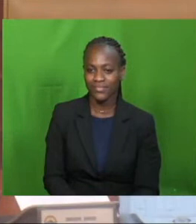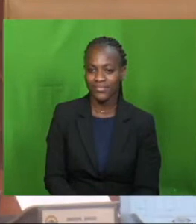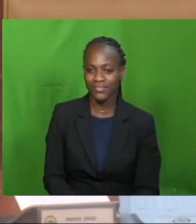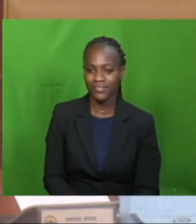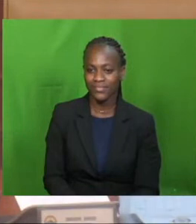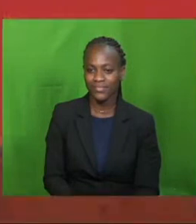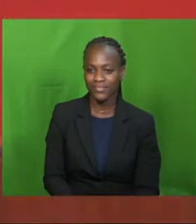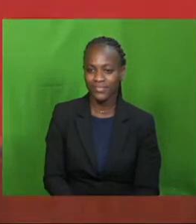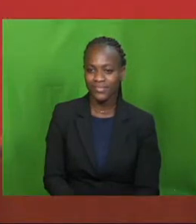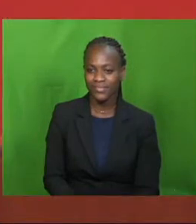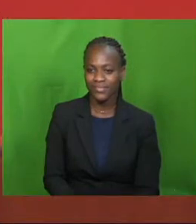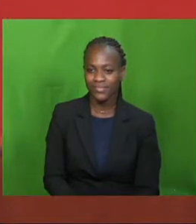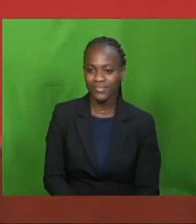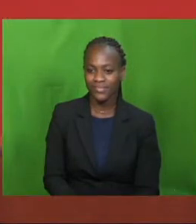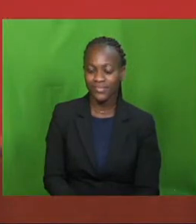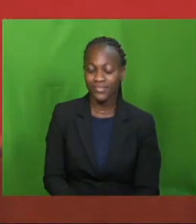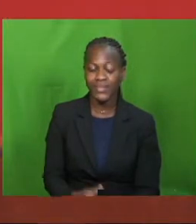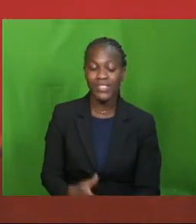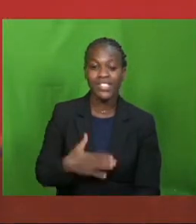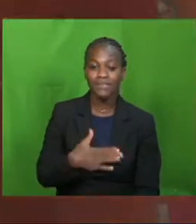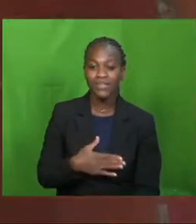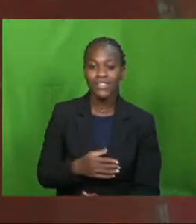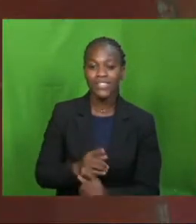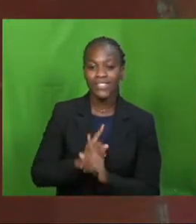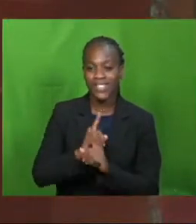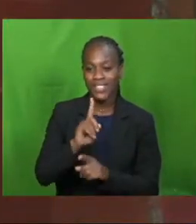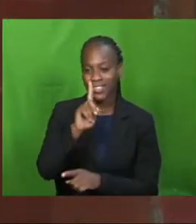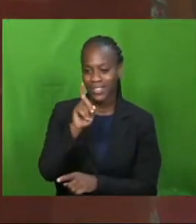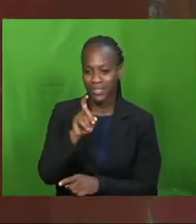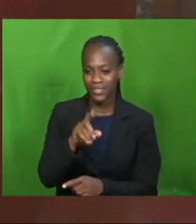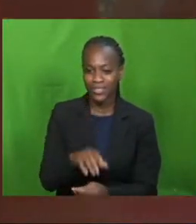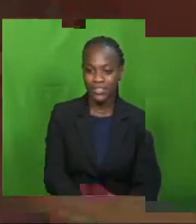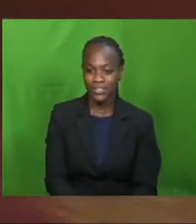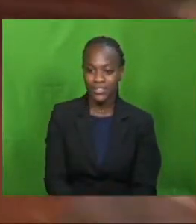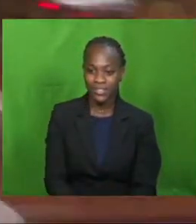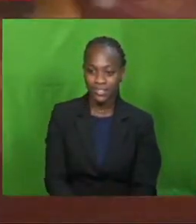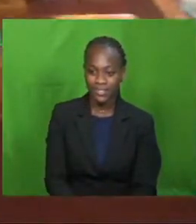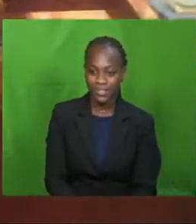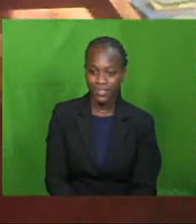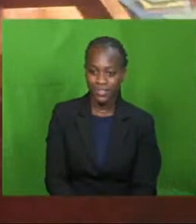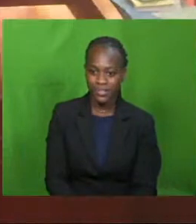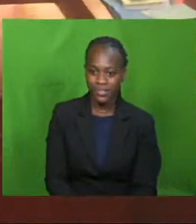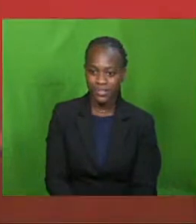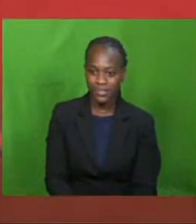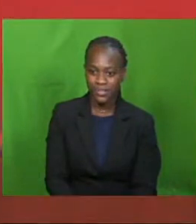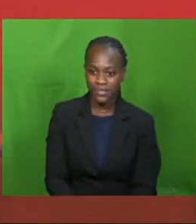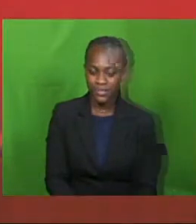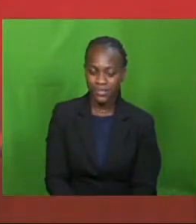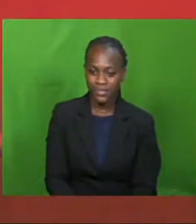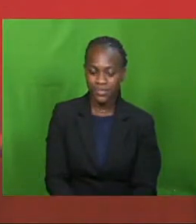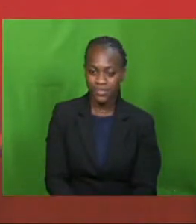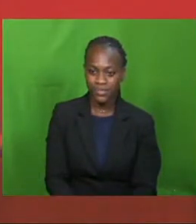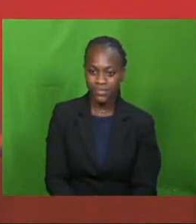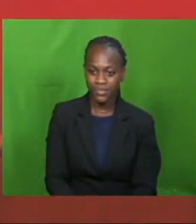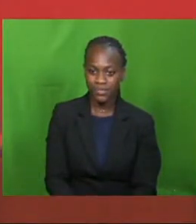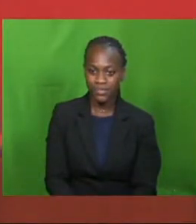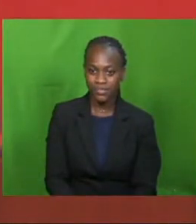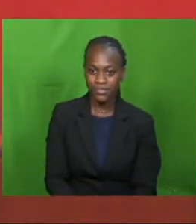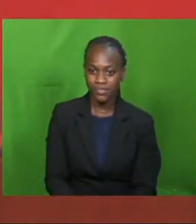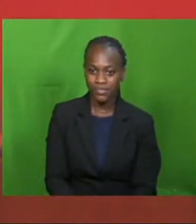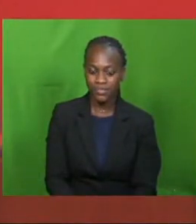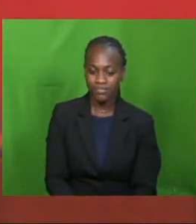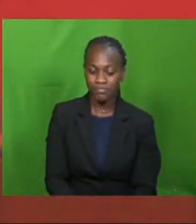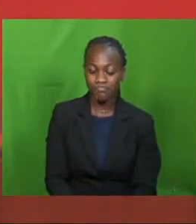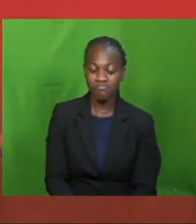Honourable Minister, may you respectfully respond to ABF? Mr. Speaker, thank you. Mr. Speaker, we are